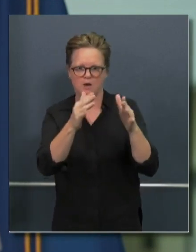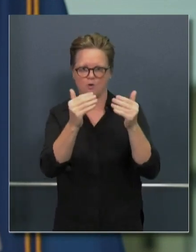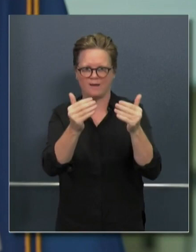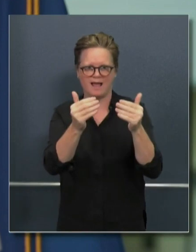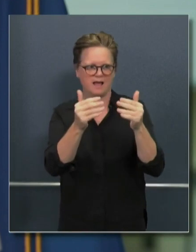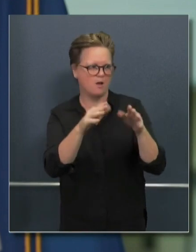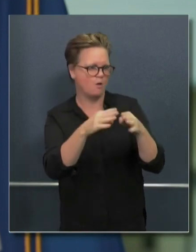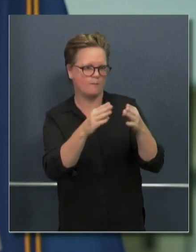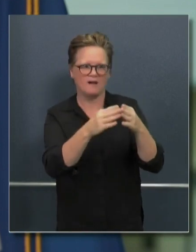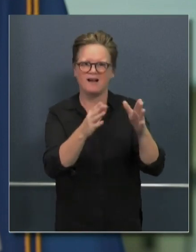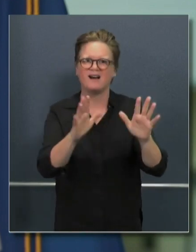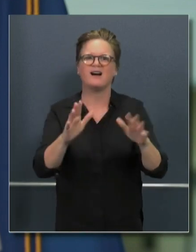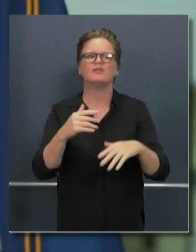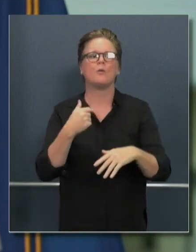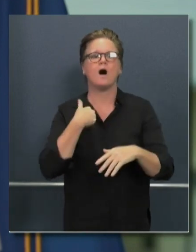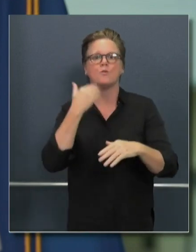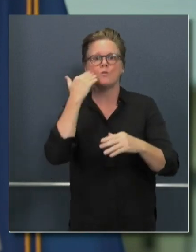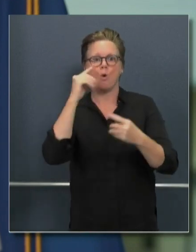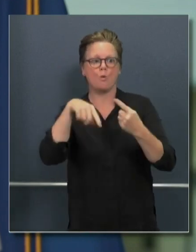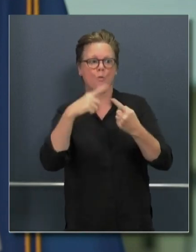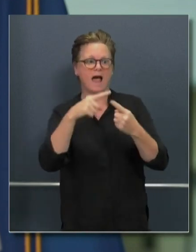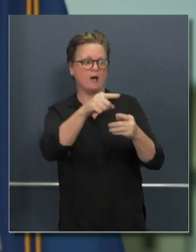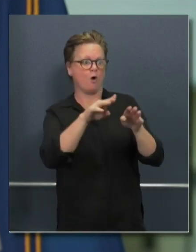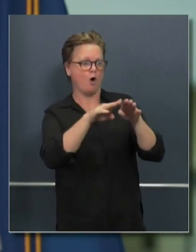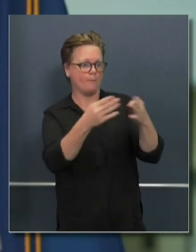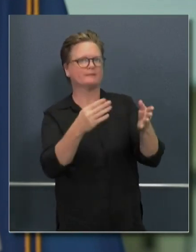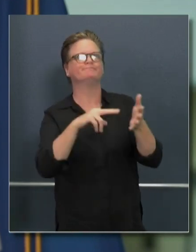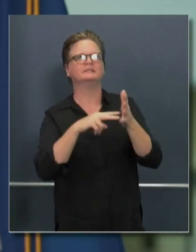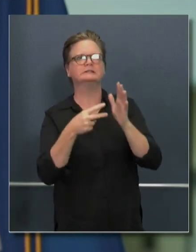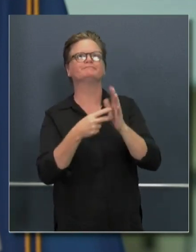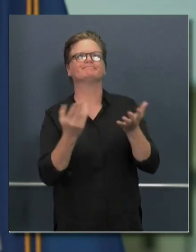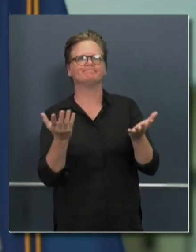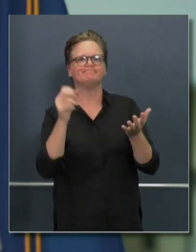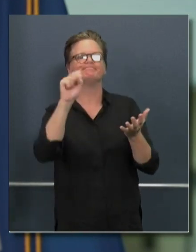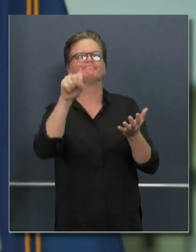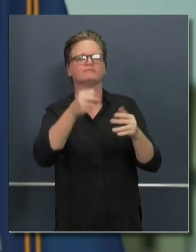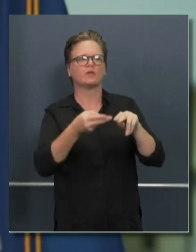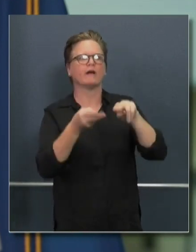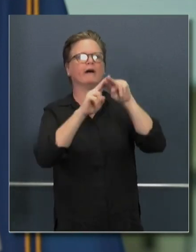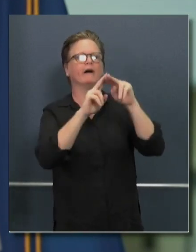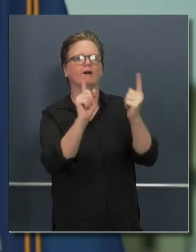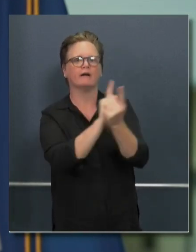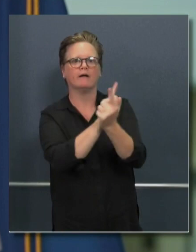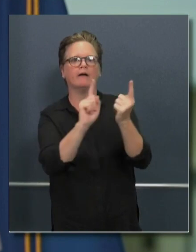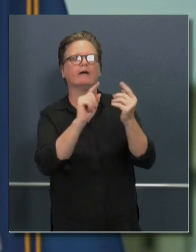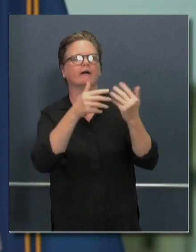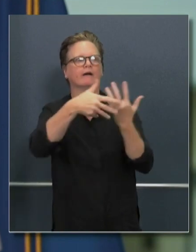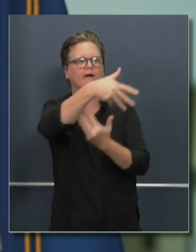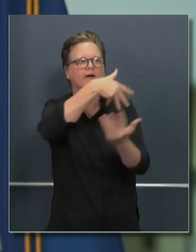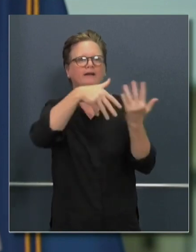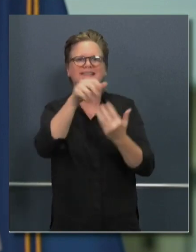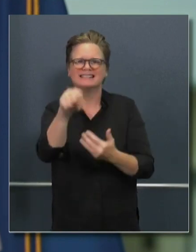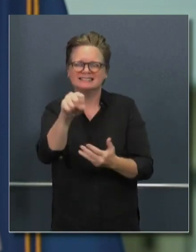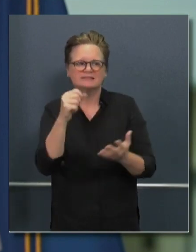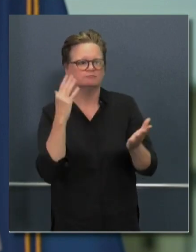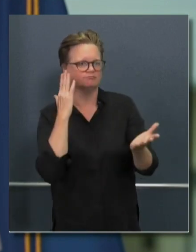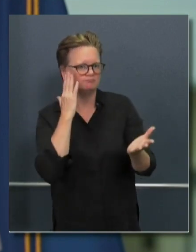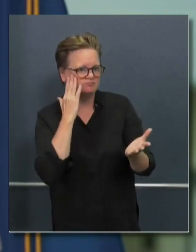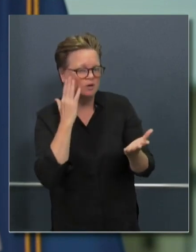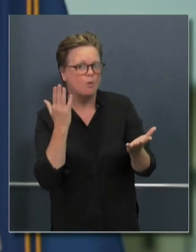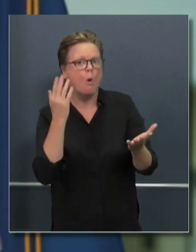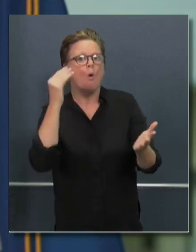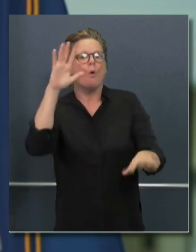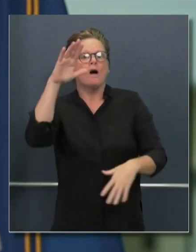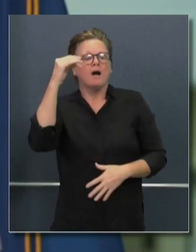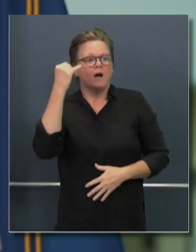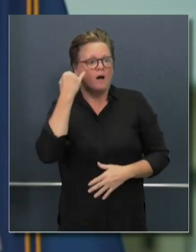are cognizant and mindful and we understand the magnitude of the need to further prepare and